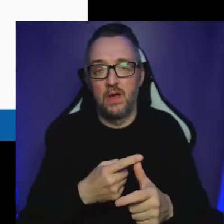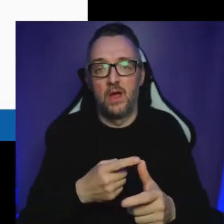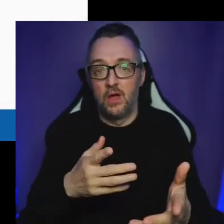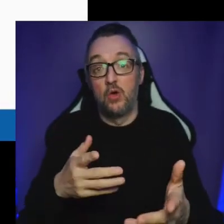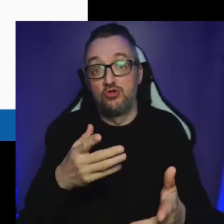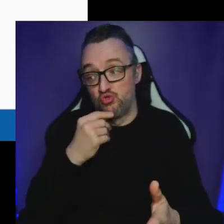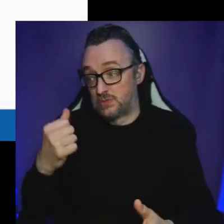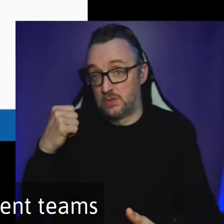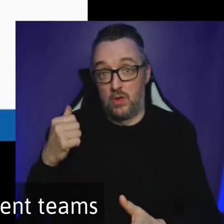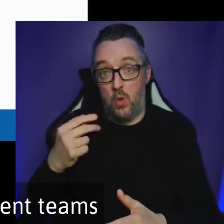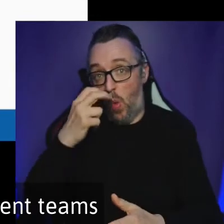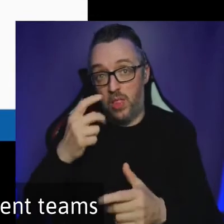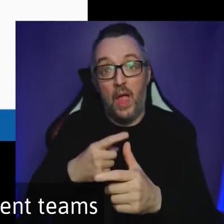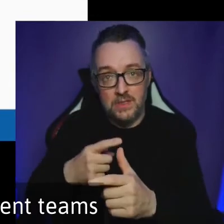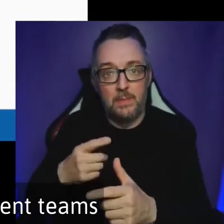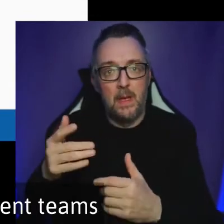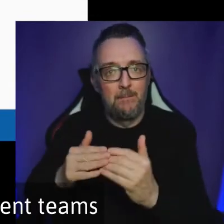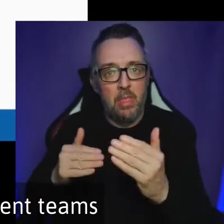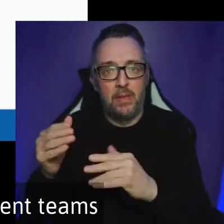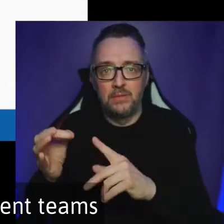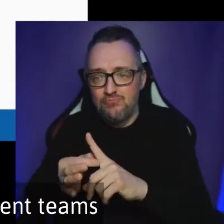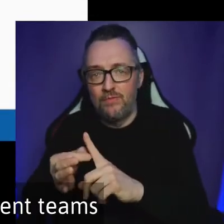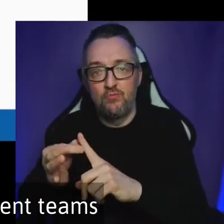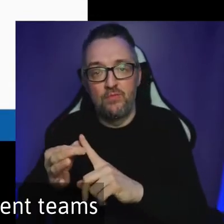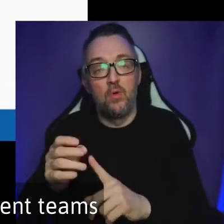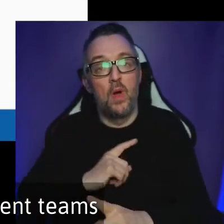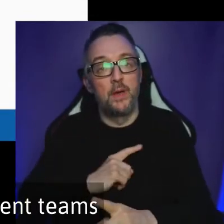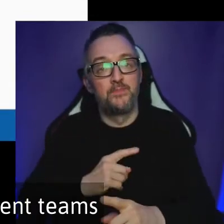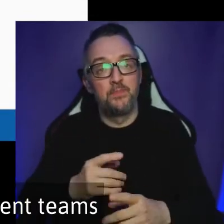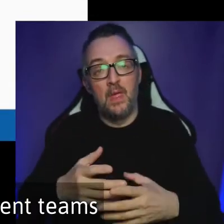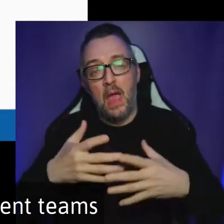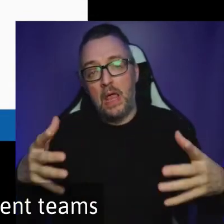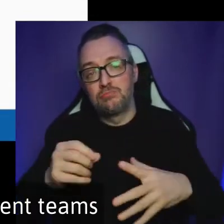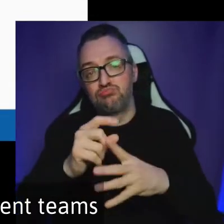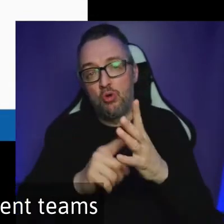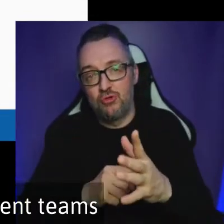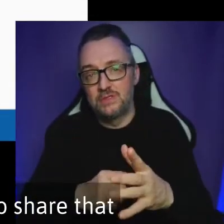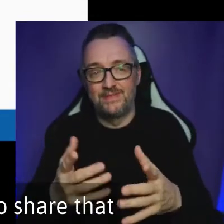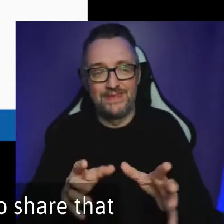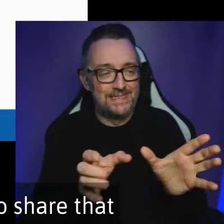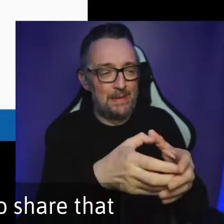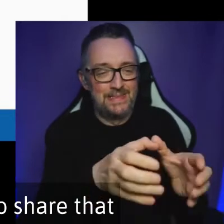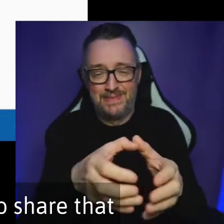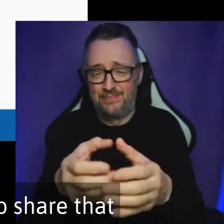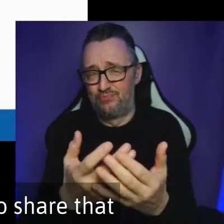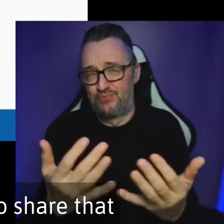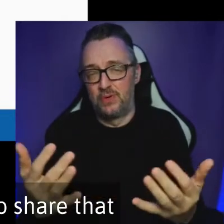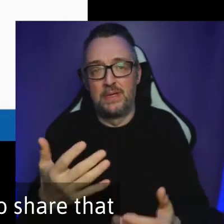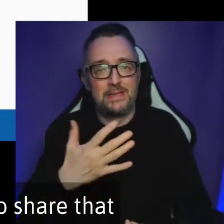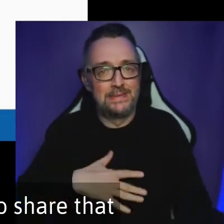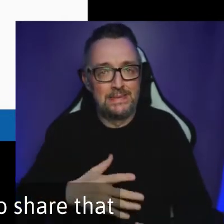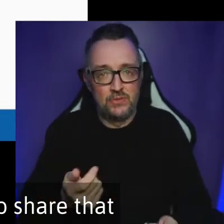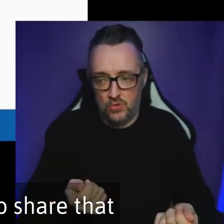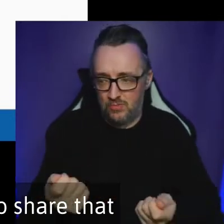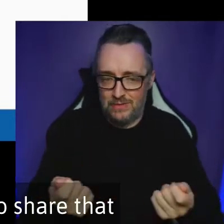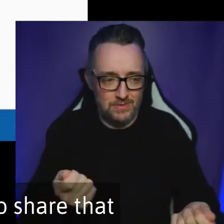can be quite hard because large projects with lots and lots of different teams require a lot of organization in